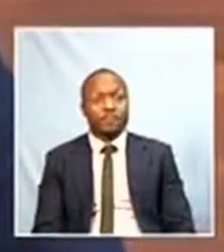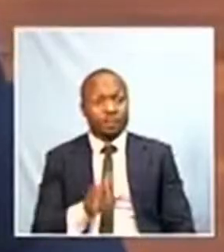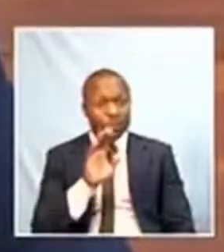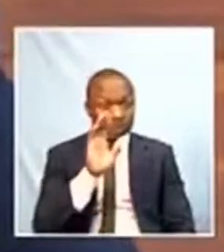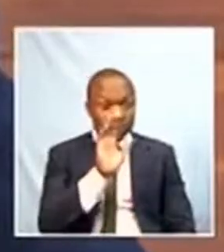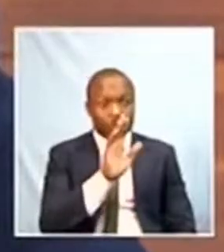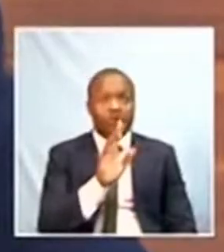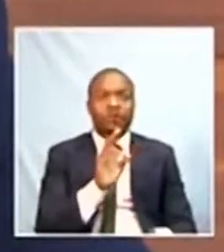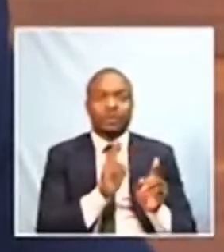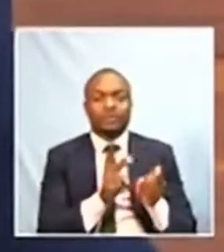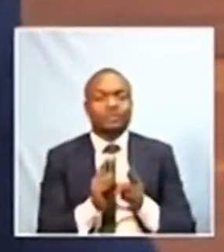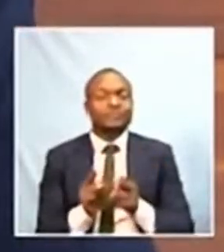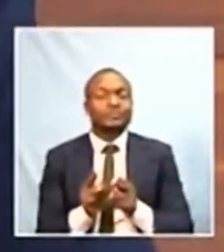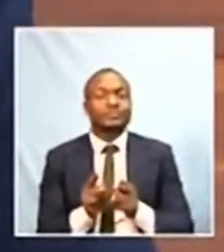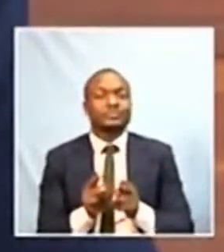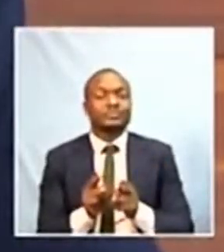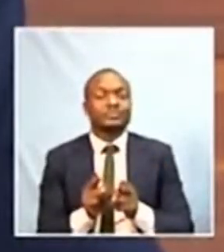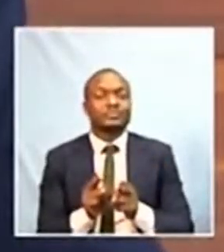responses,